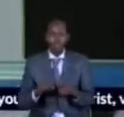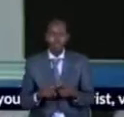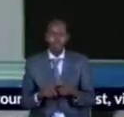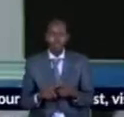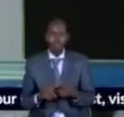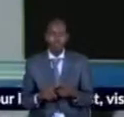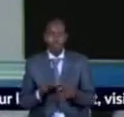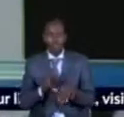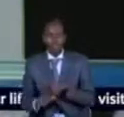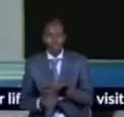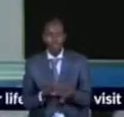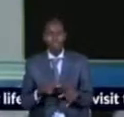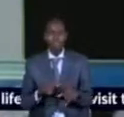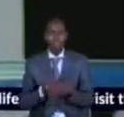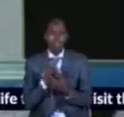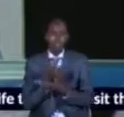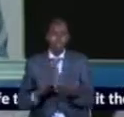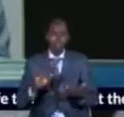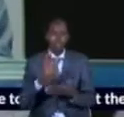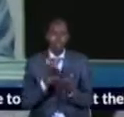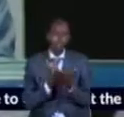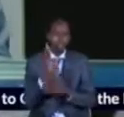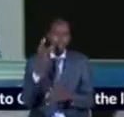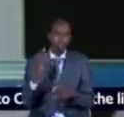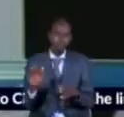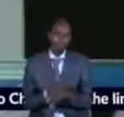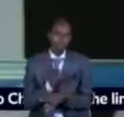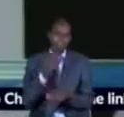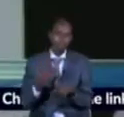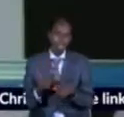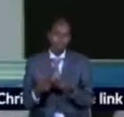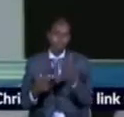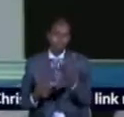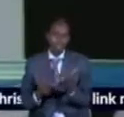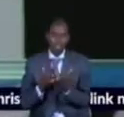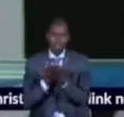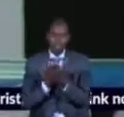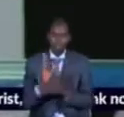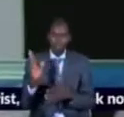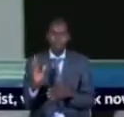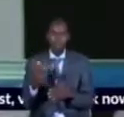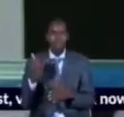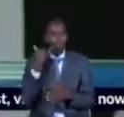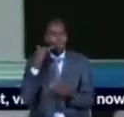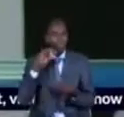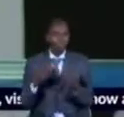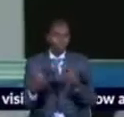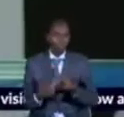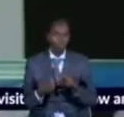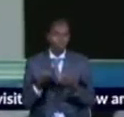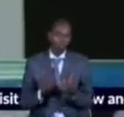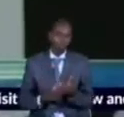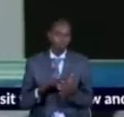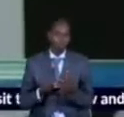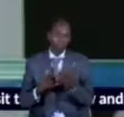Welcome. Welcome. Welcome to the kingdom of God. Castellos, we are waiting for you. We are